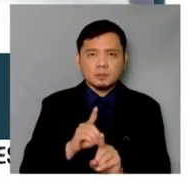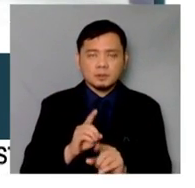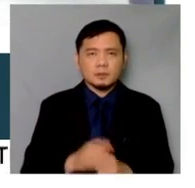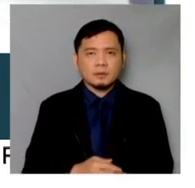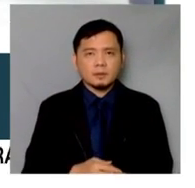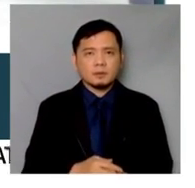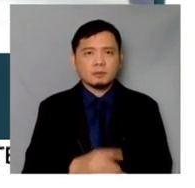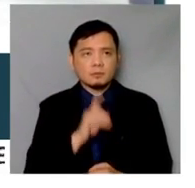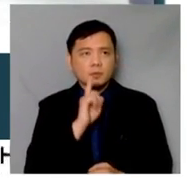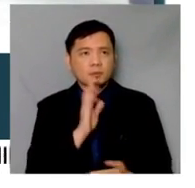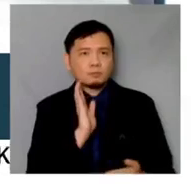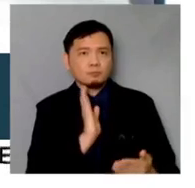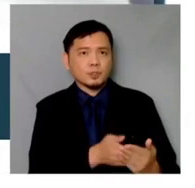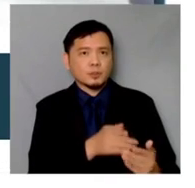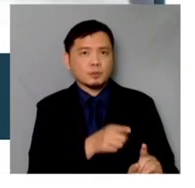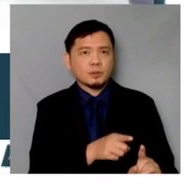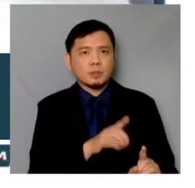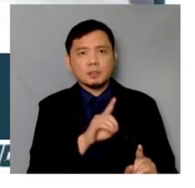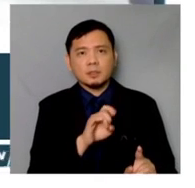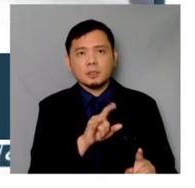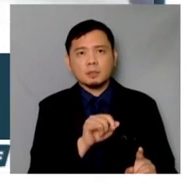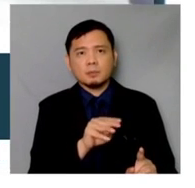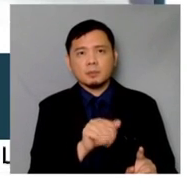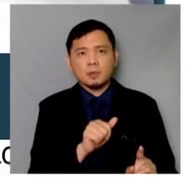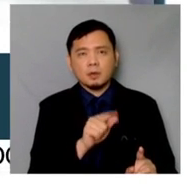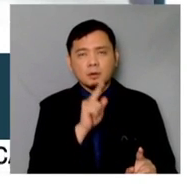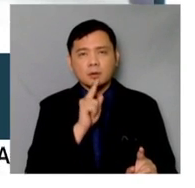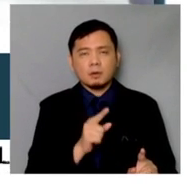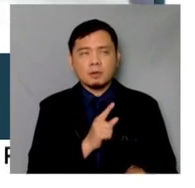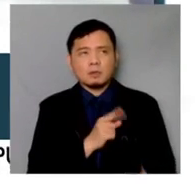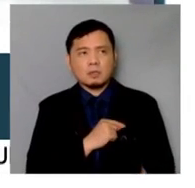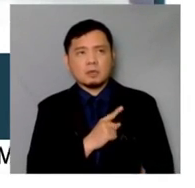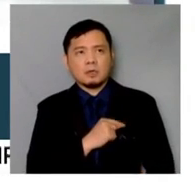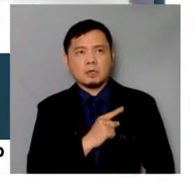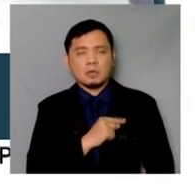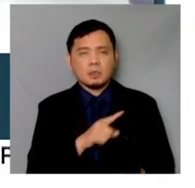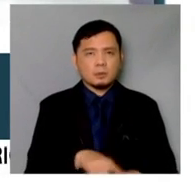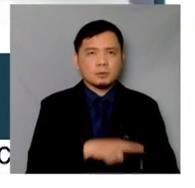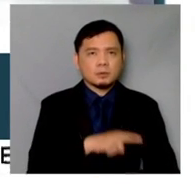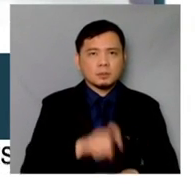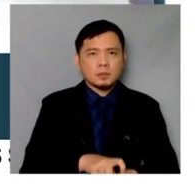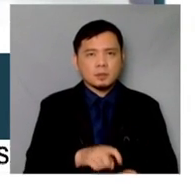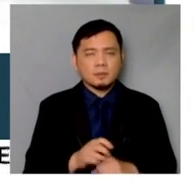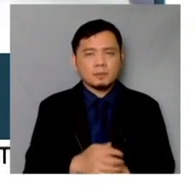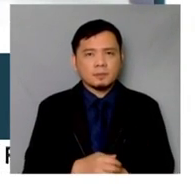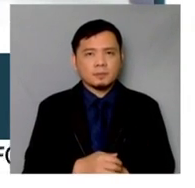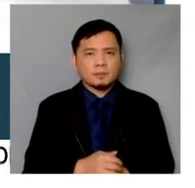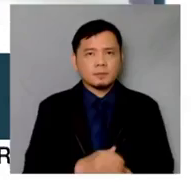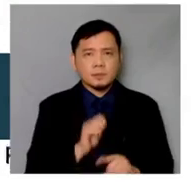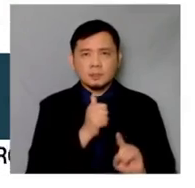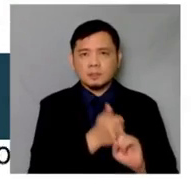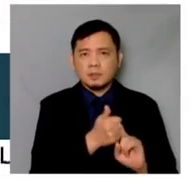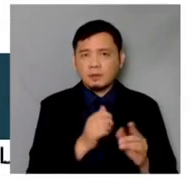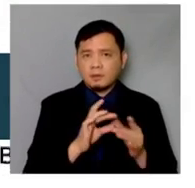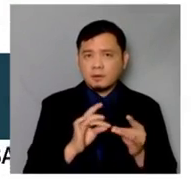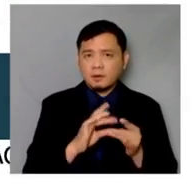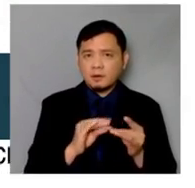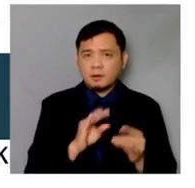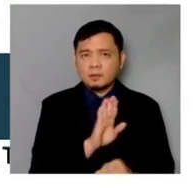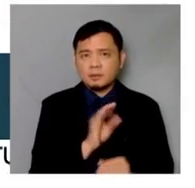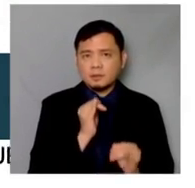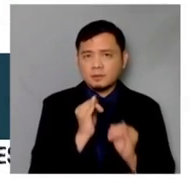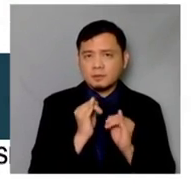De Lima has been weighing on him for the longest time. And as he himself stated in his interview